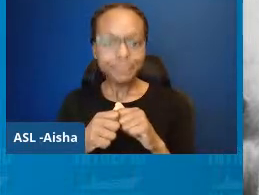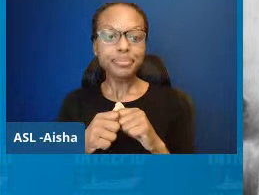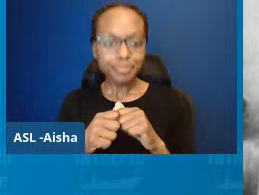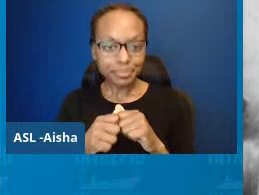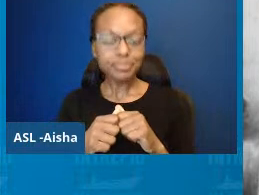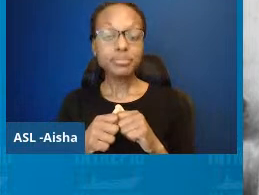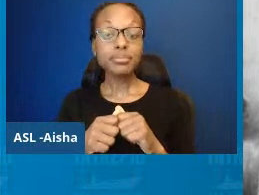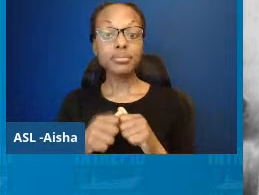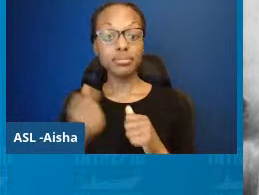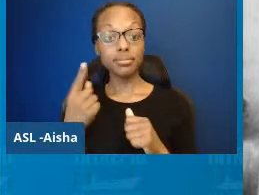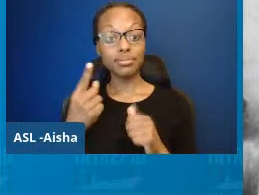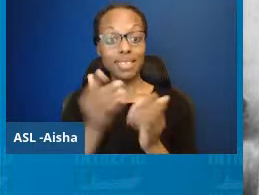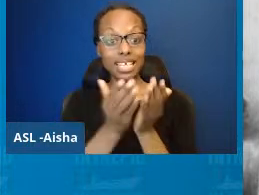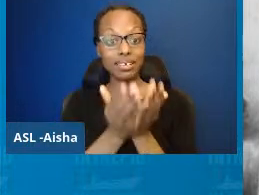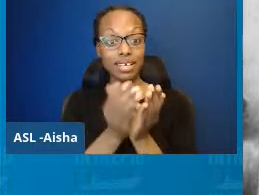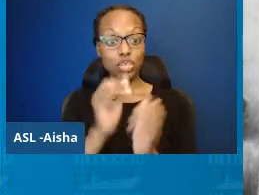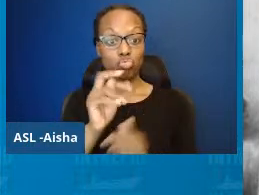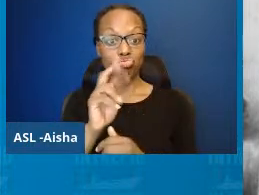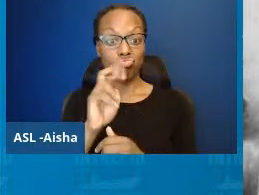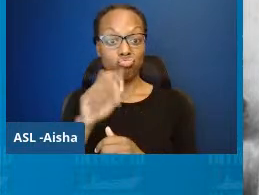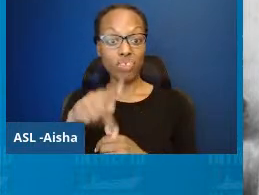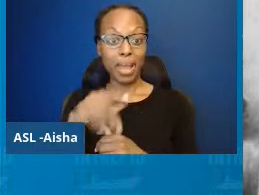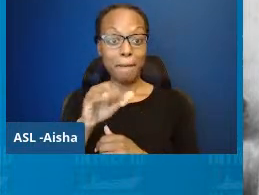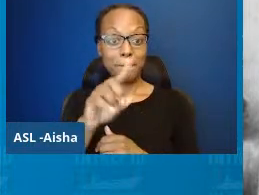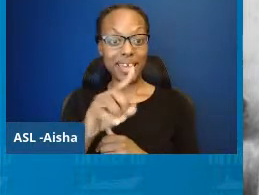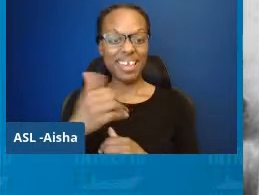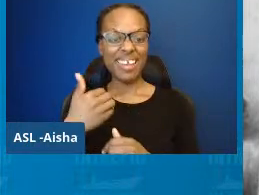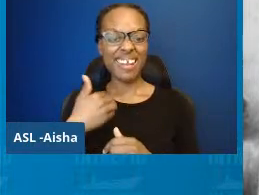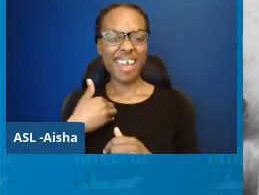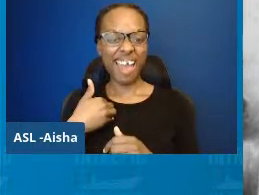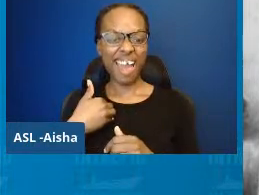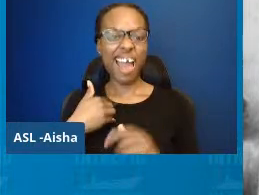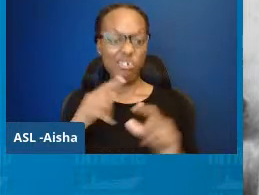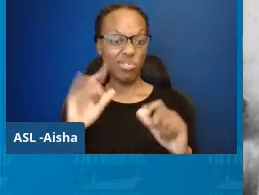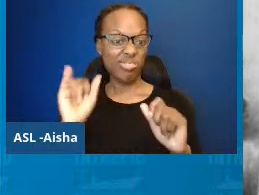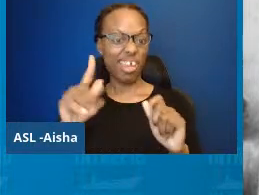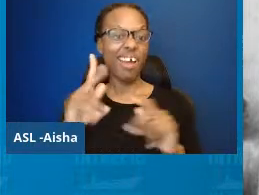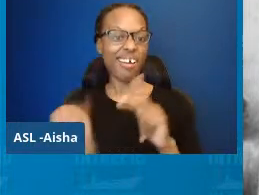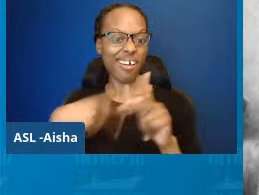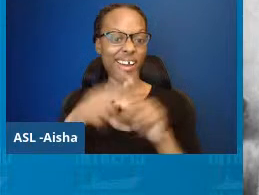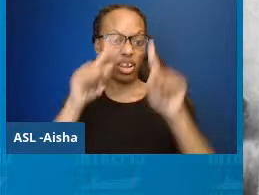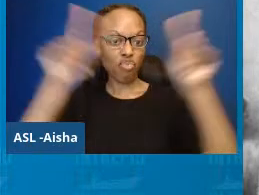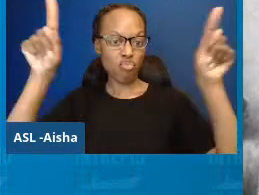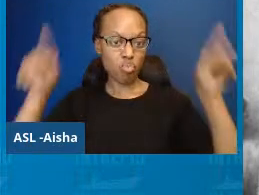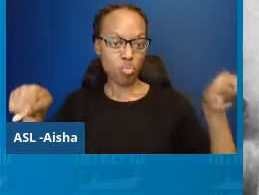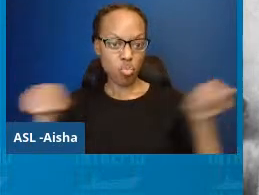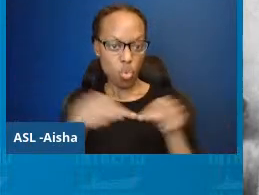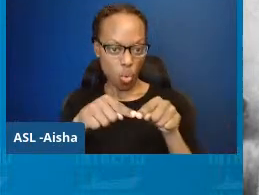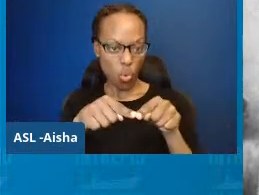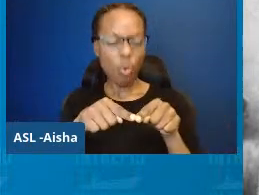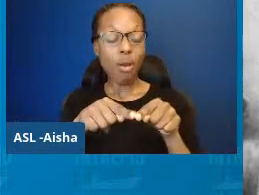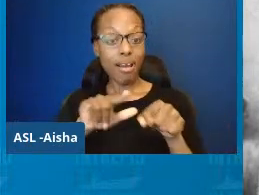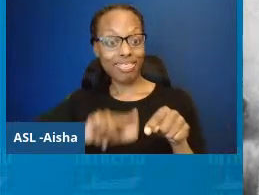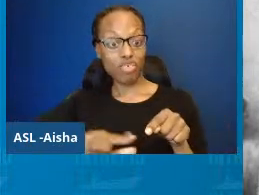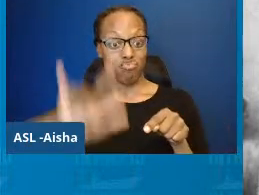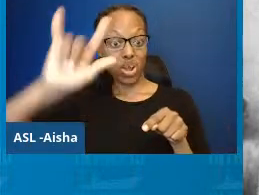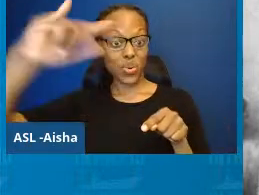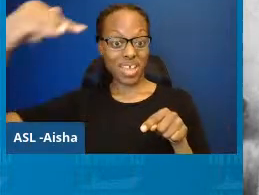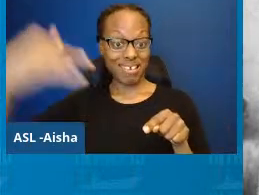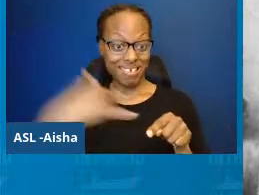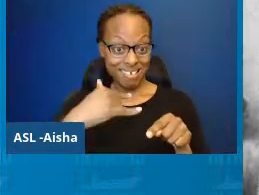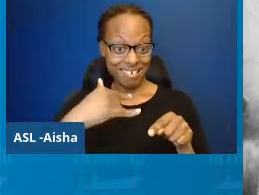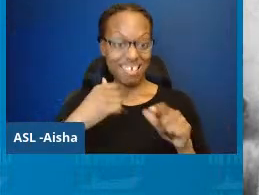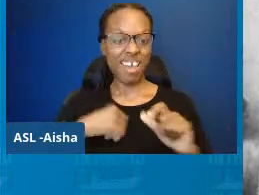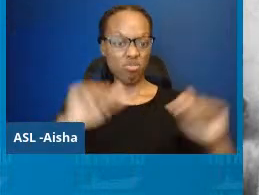Intrepid had a scoreboard on the flight deck, the runway, and they tallied all the aircraft that they